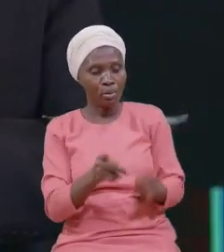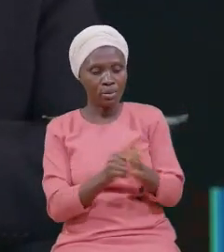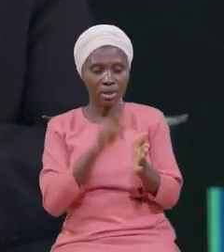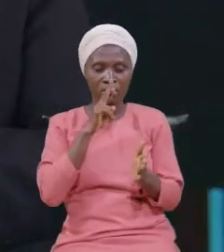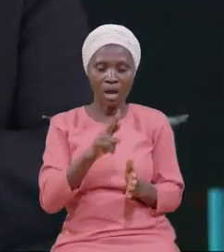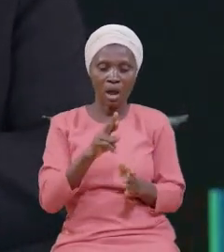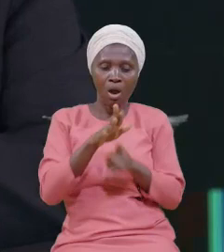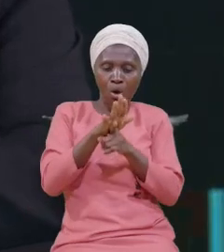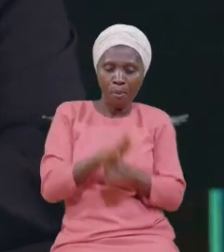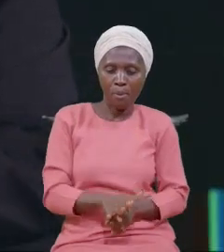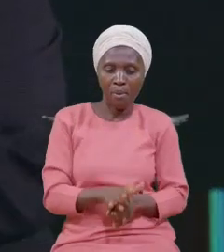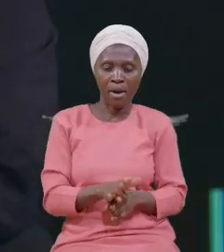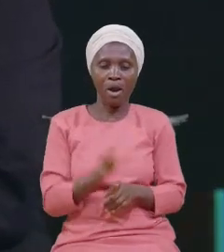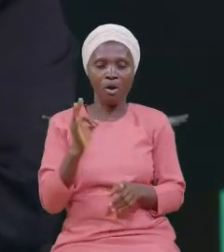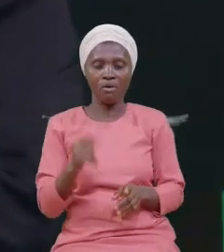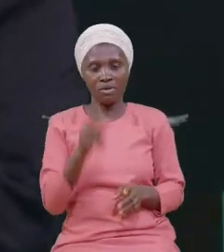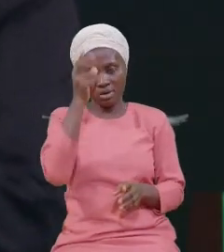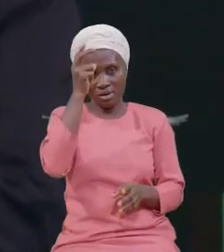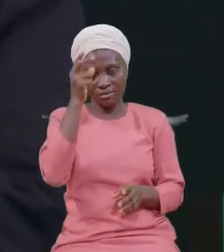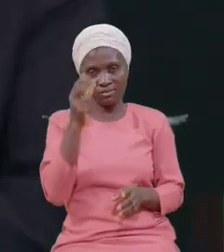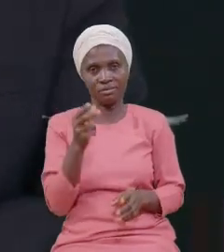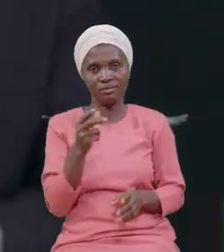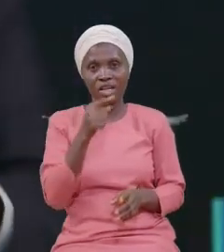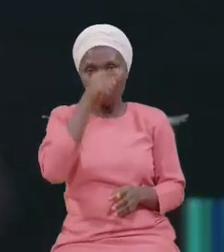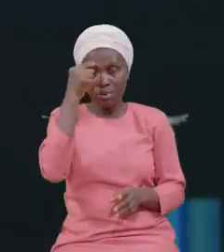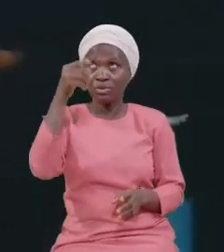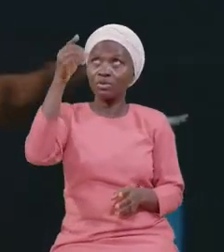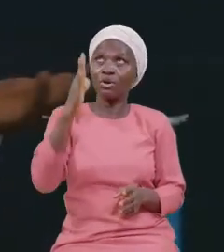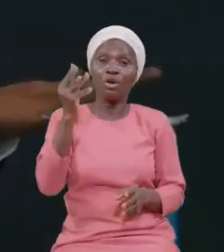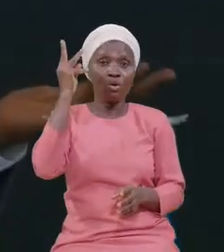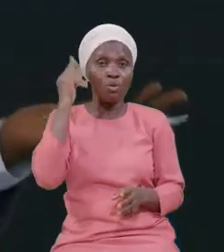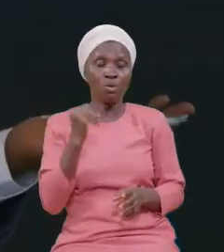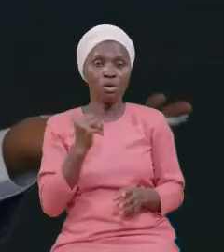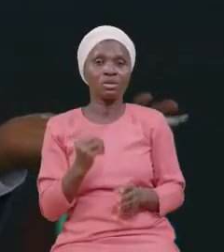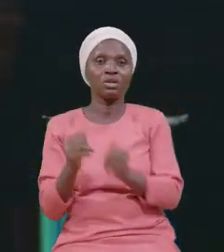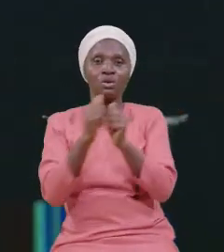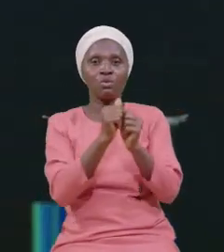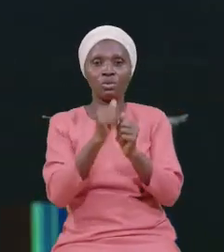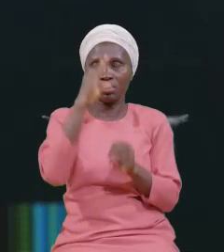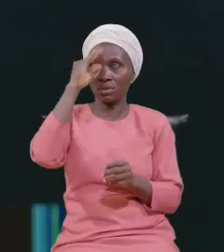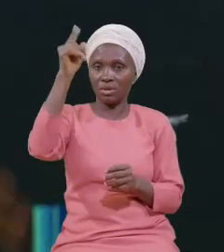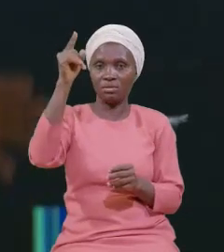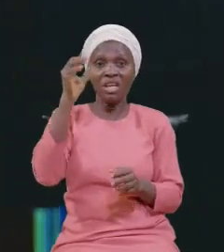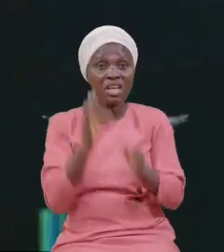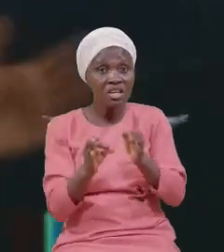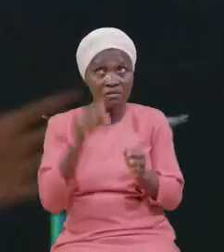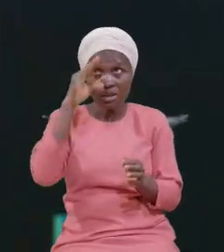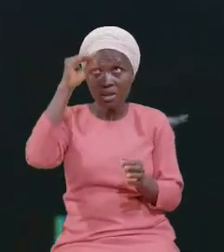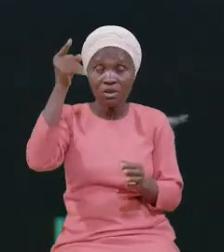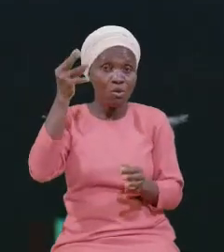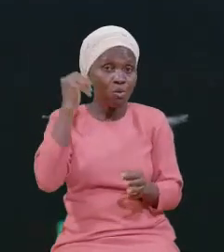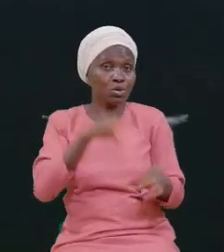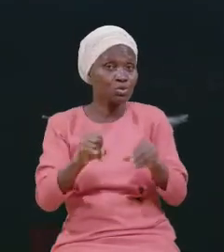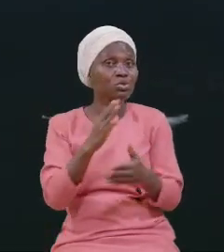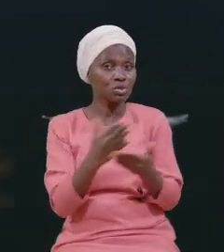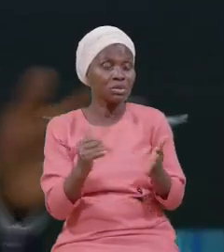God was with him. If he was doing something contrary to the will of